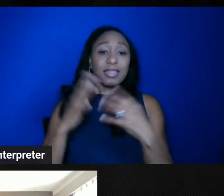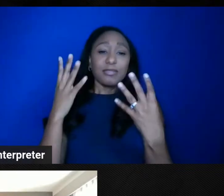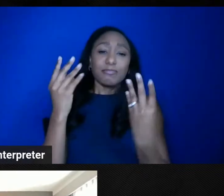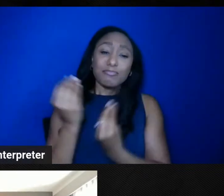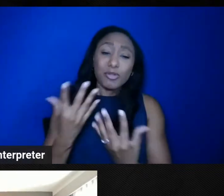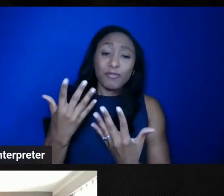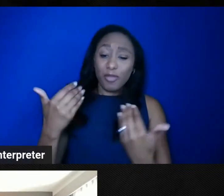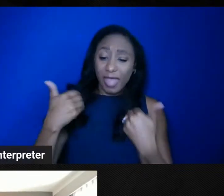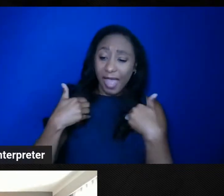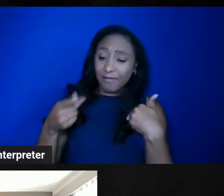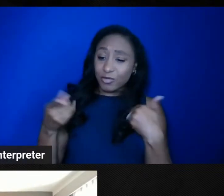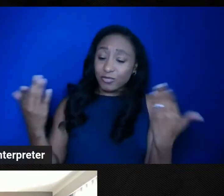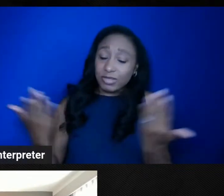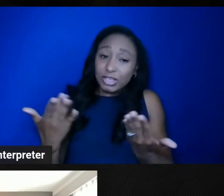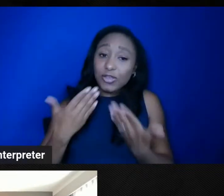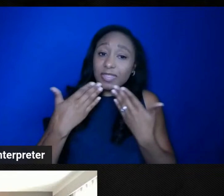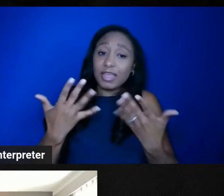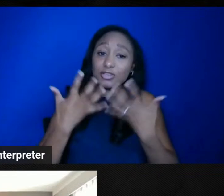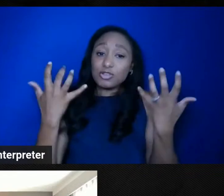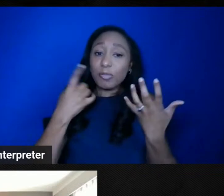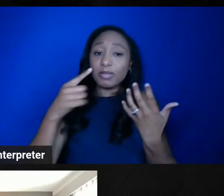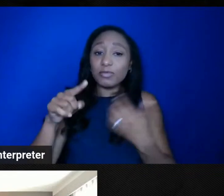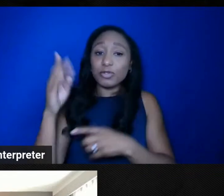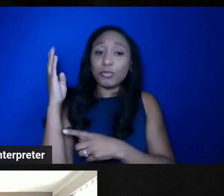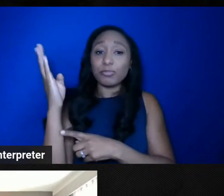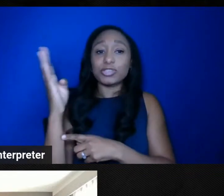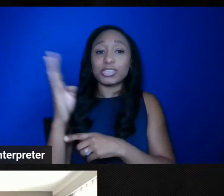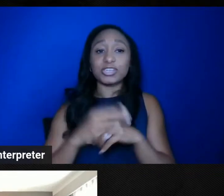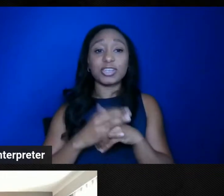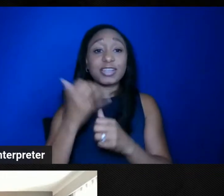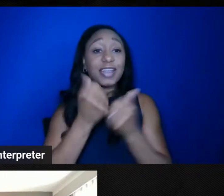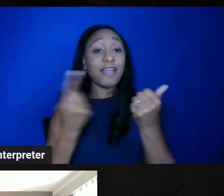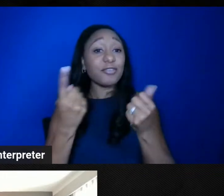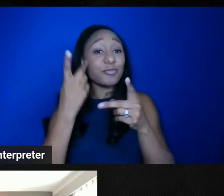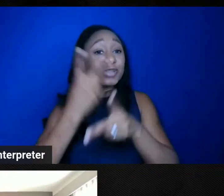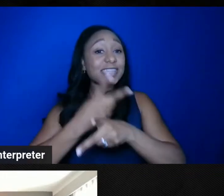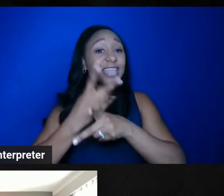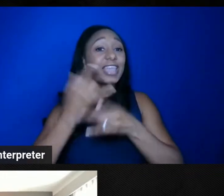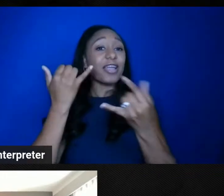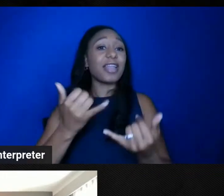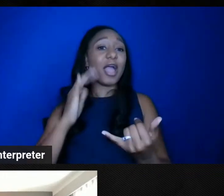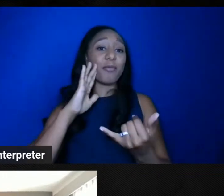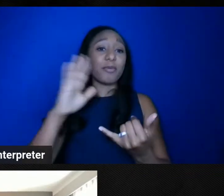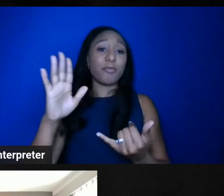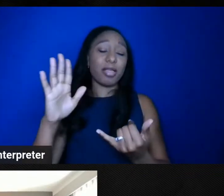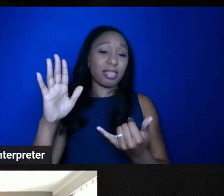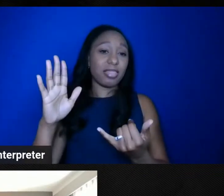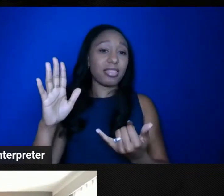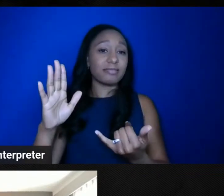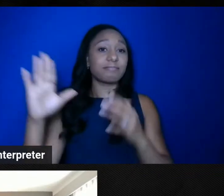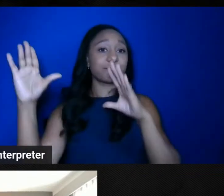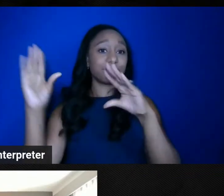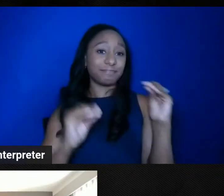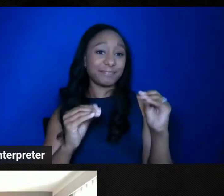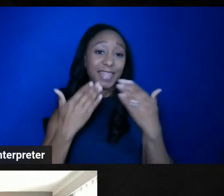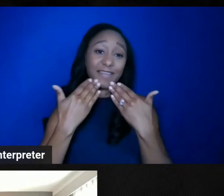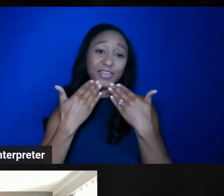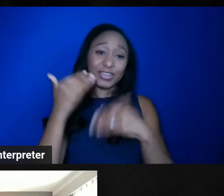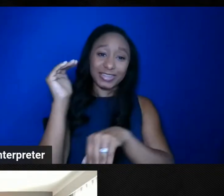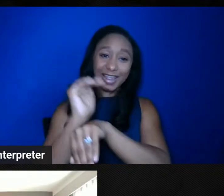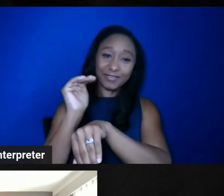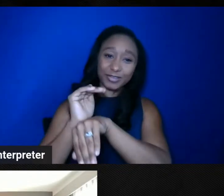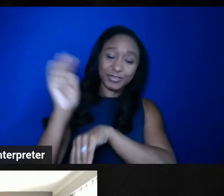to have you. My pleasure too. Thank you. Everybody take care. We're going to end the broadcast now. Have a great afternoon. Bye-bye.